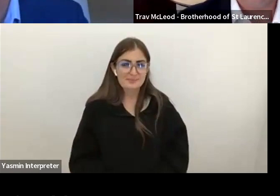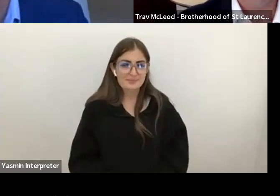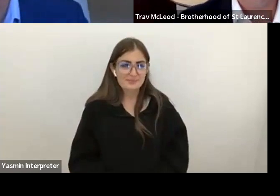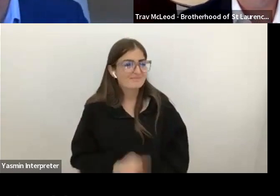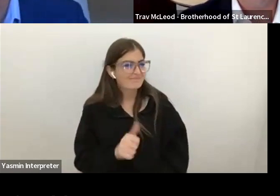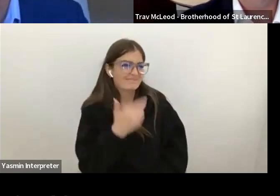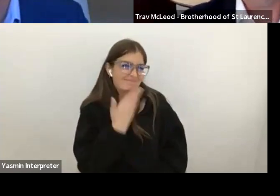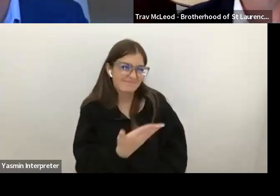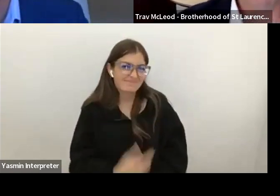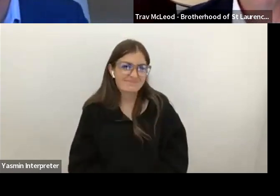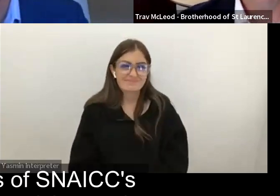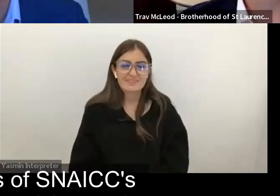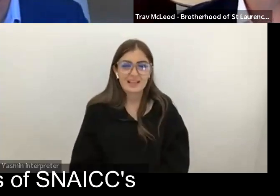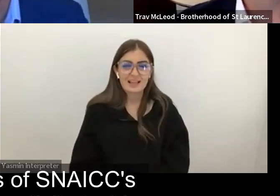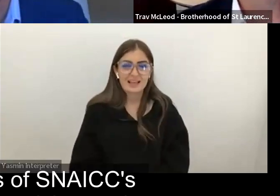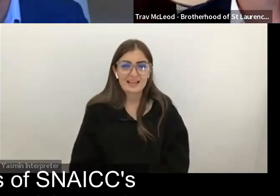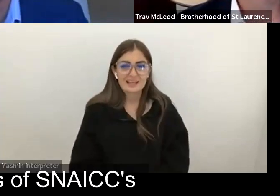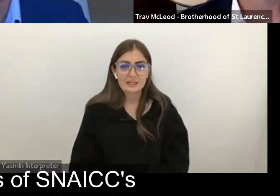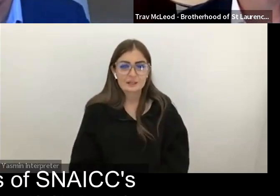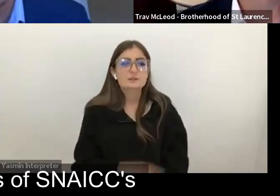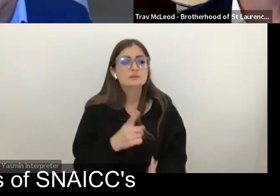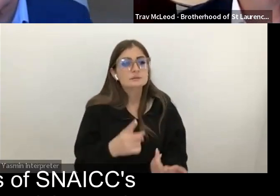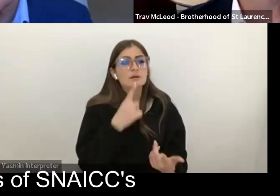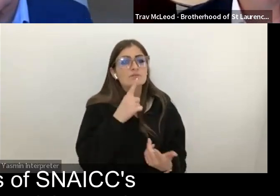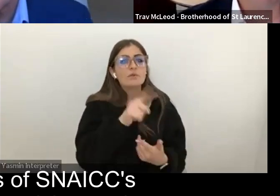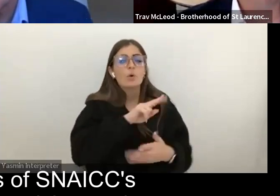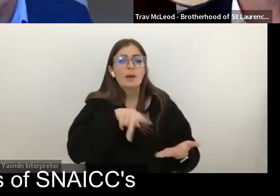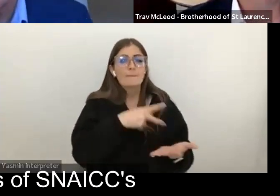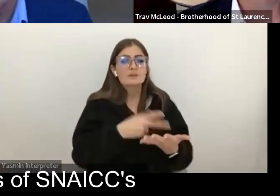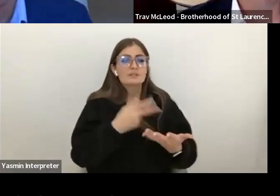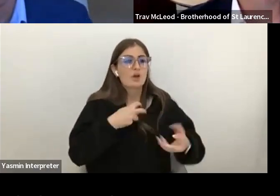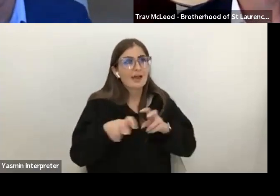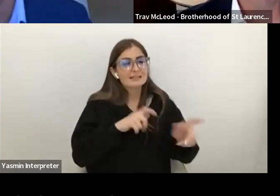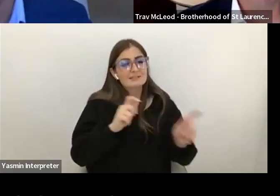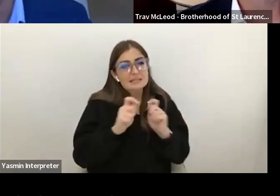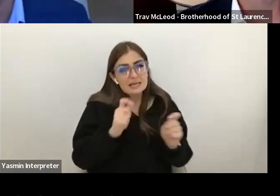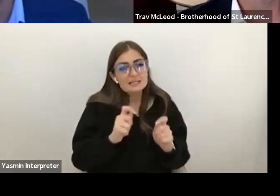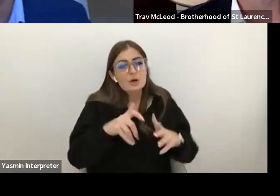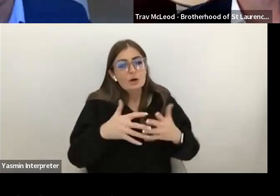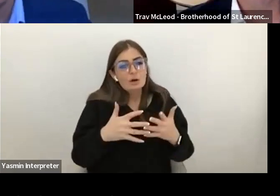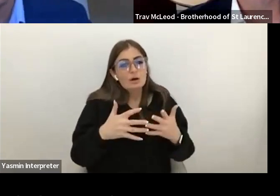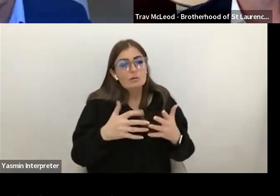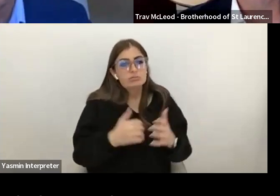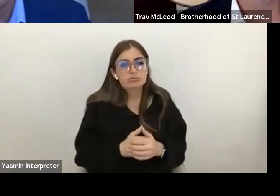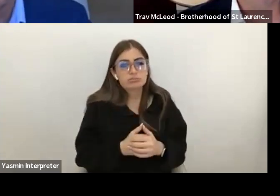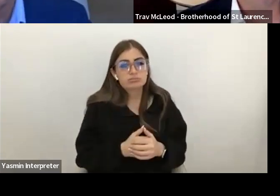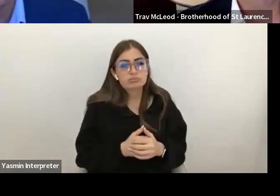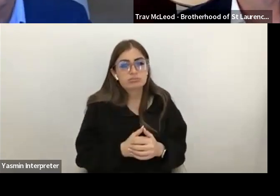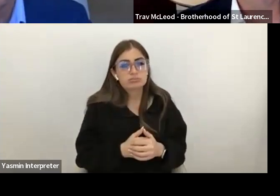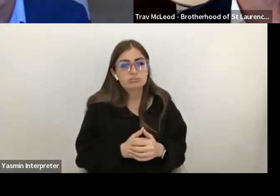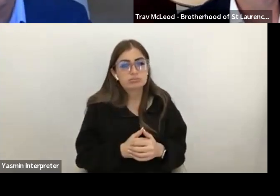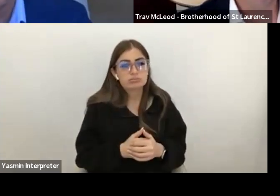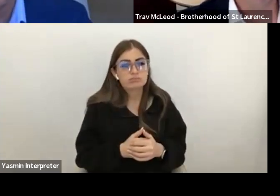Yeah, thanks, Myra. Look, in terms of SNAIC's position on the activity test, is, you know, obviously is, you